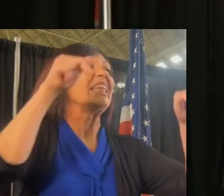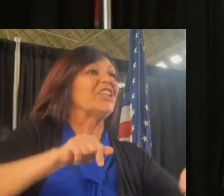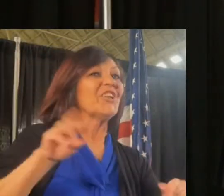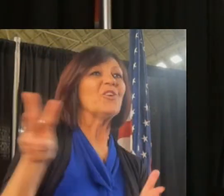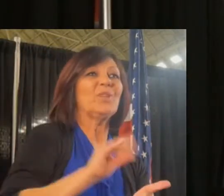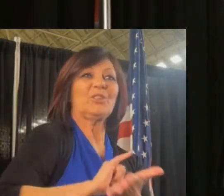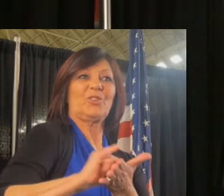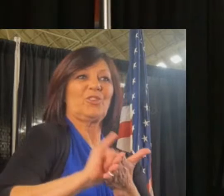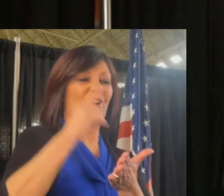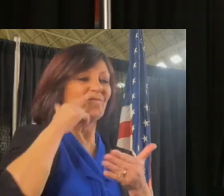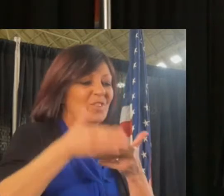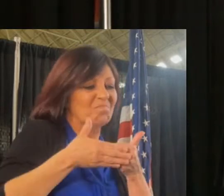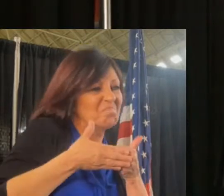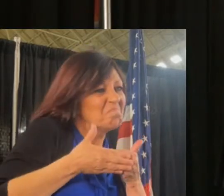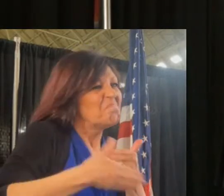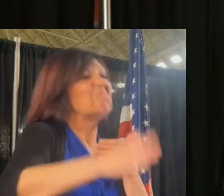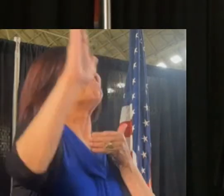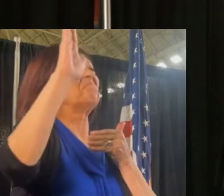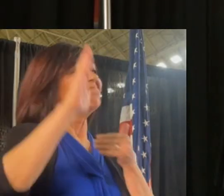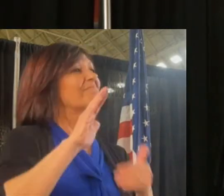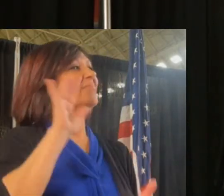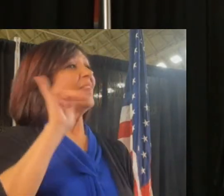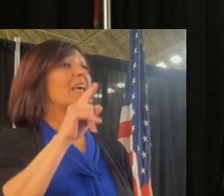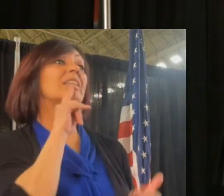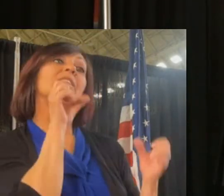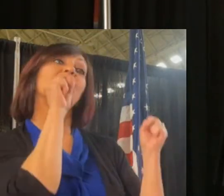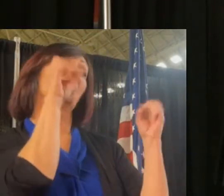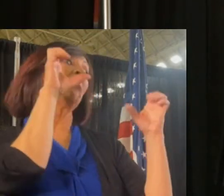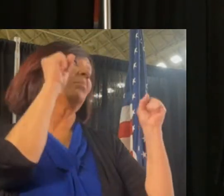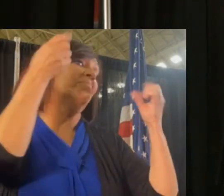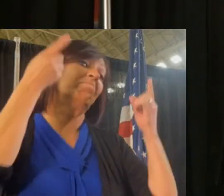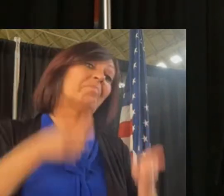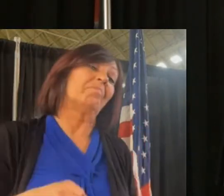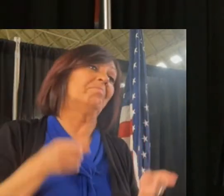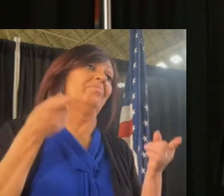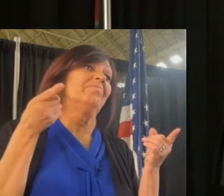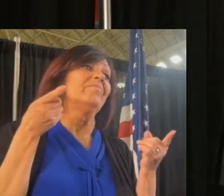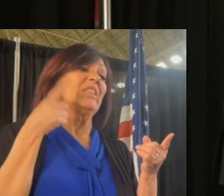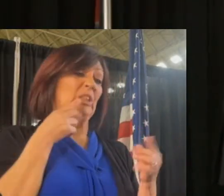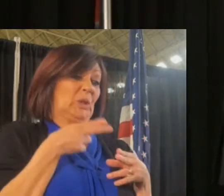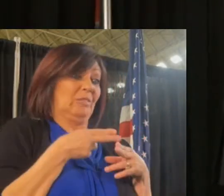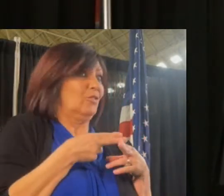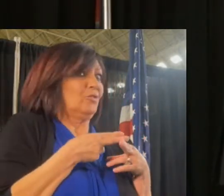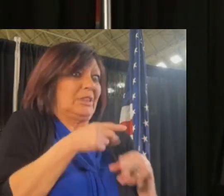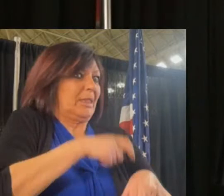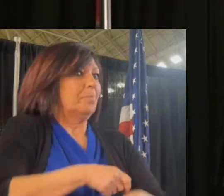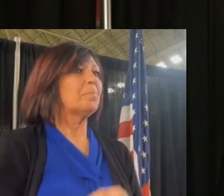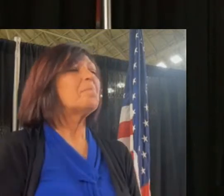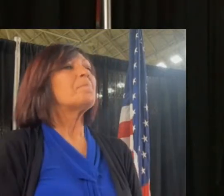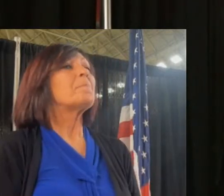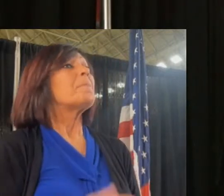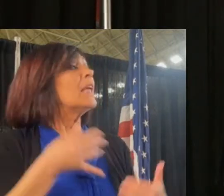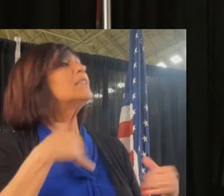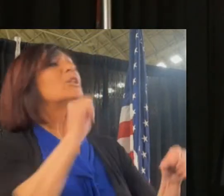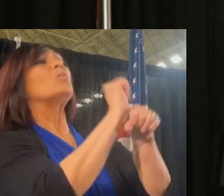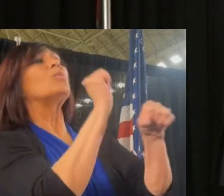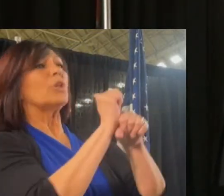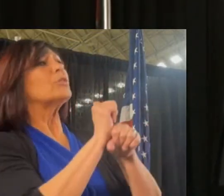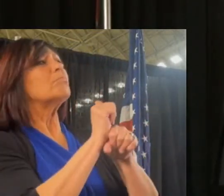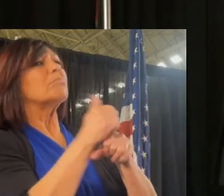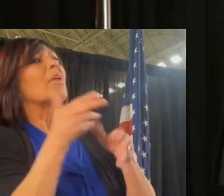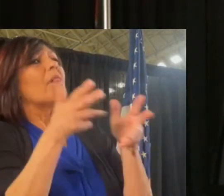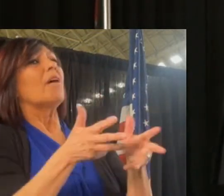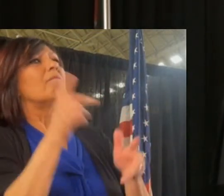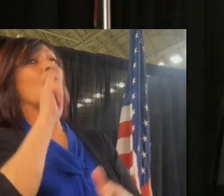New York for the foreseeable future, and that is an amazing occurrence that has happened in a very short time. With still work to be done, right?